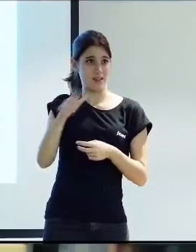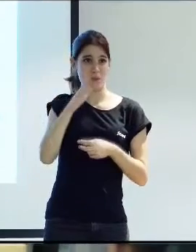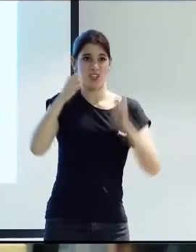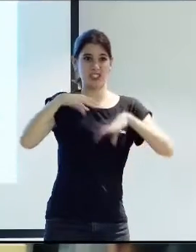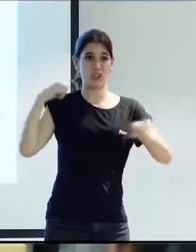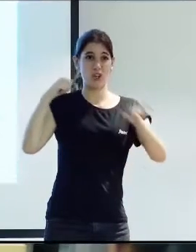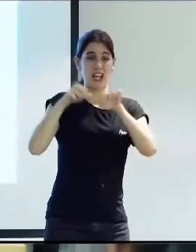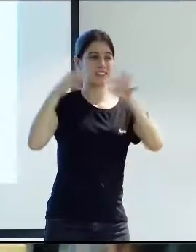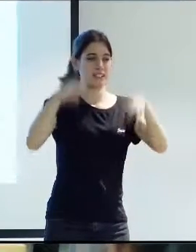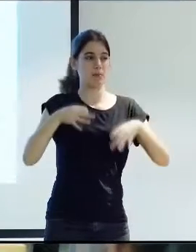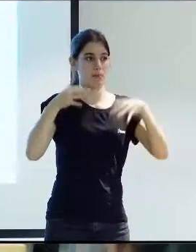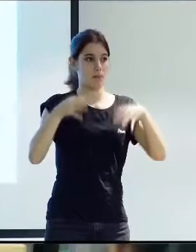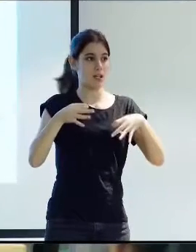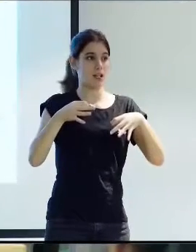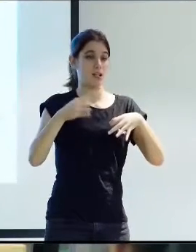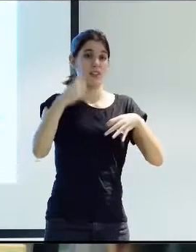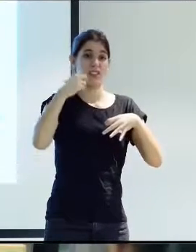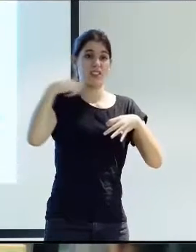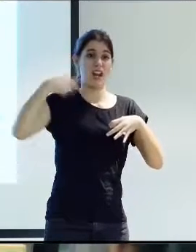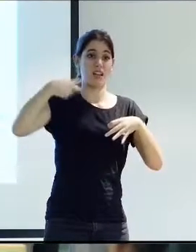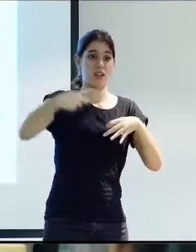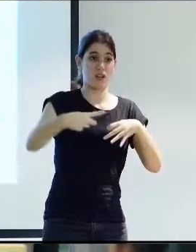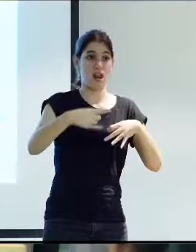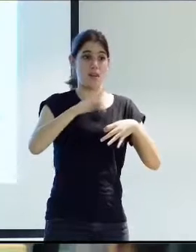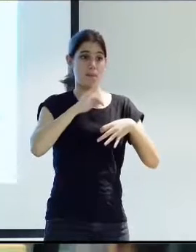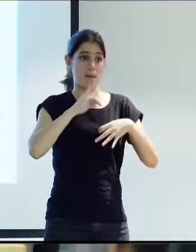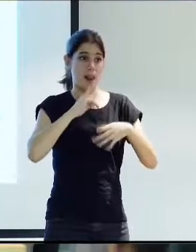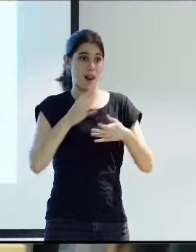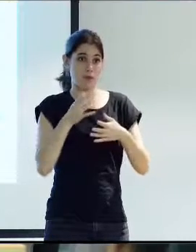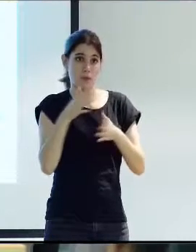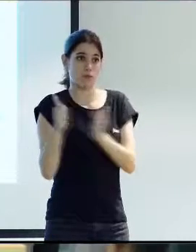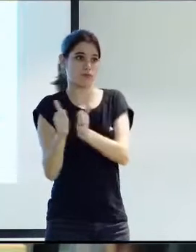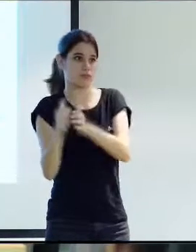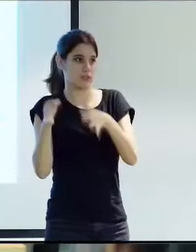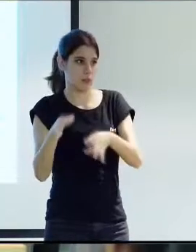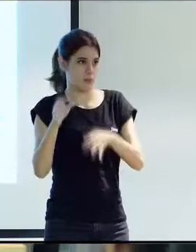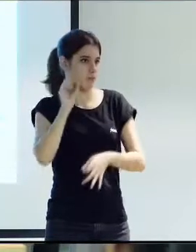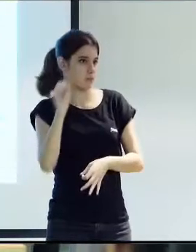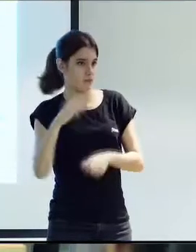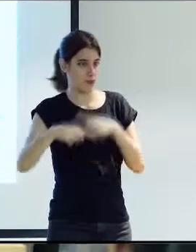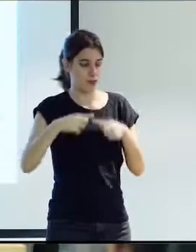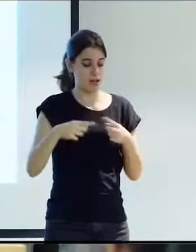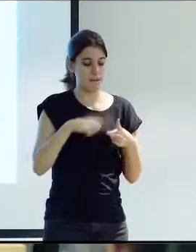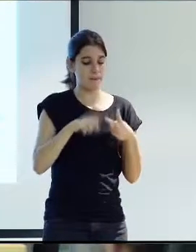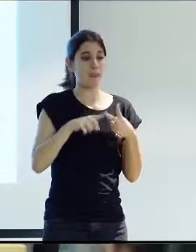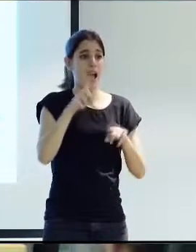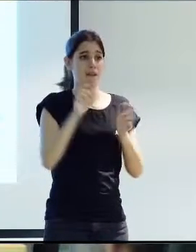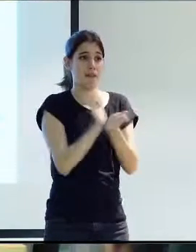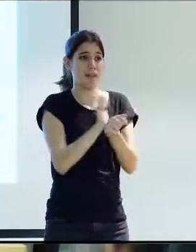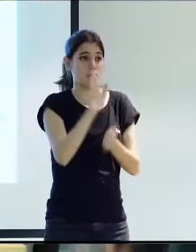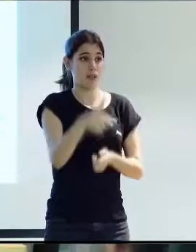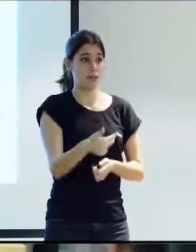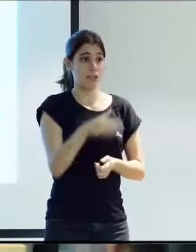our families are our slaves. Usually mothers and sisters, and on many occasions we